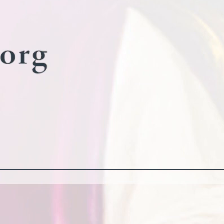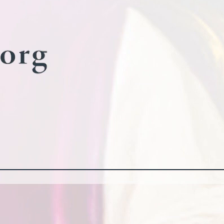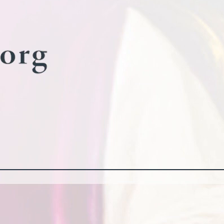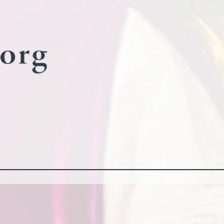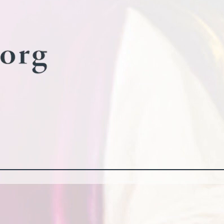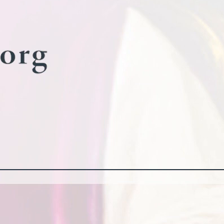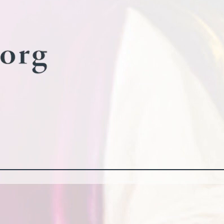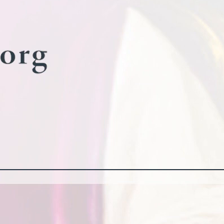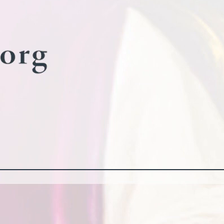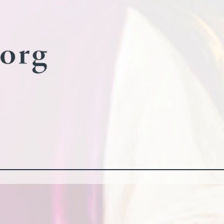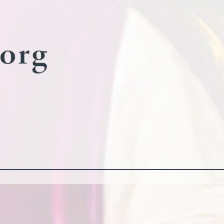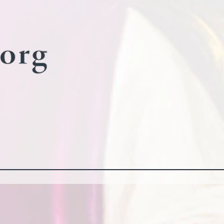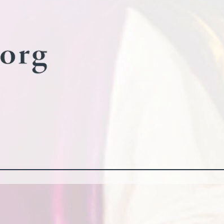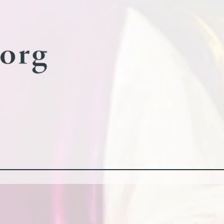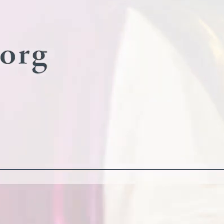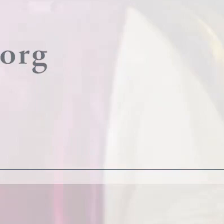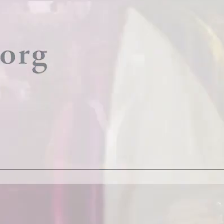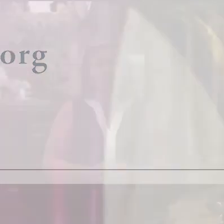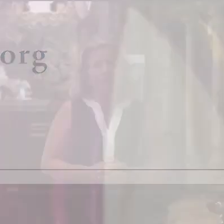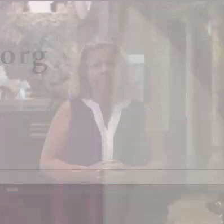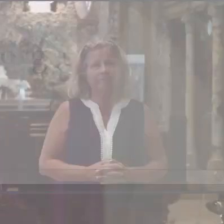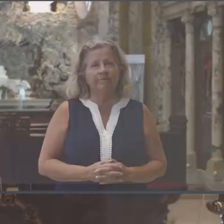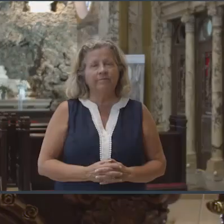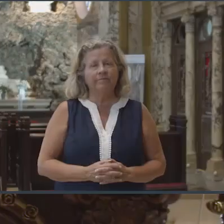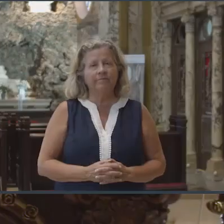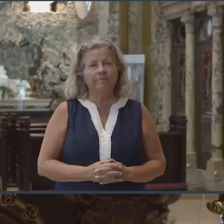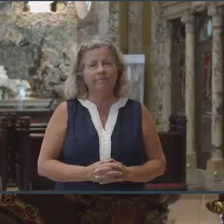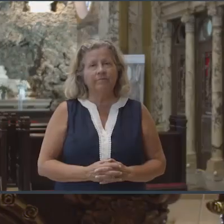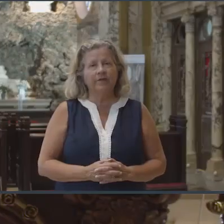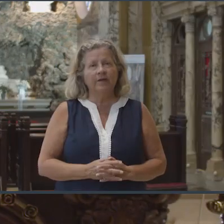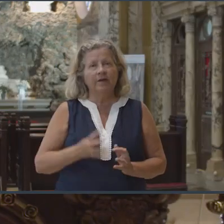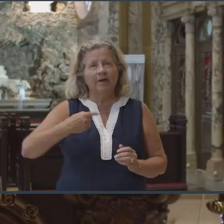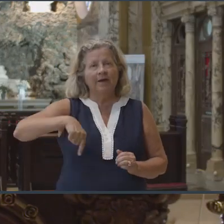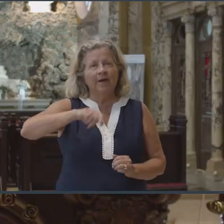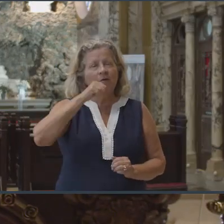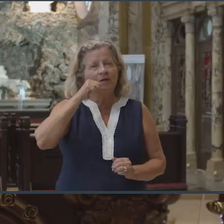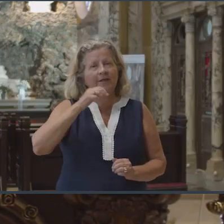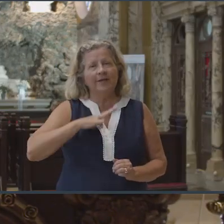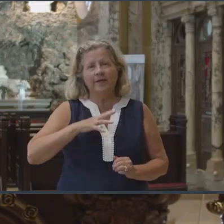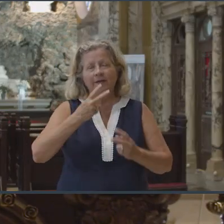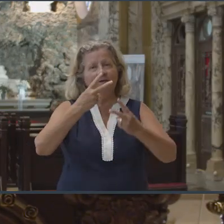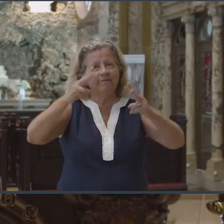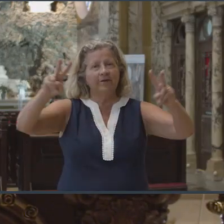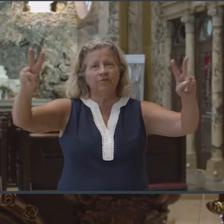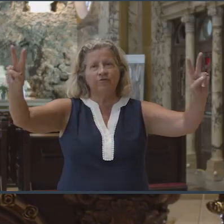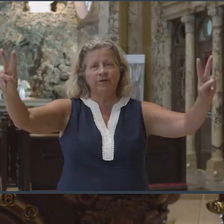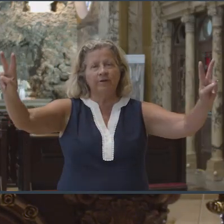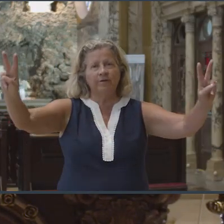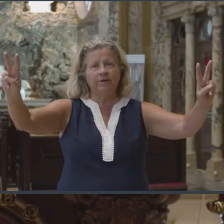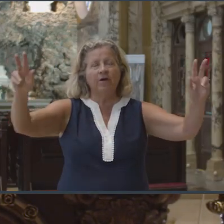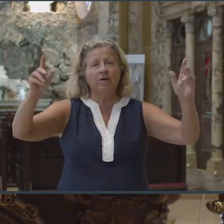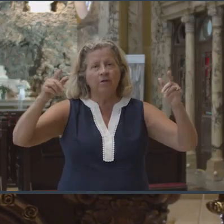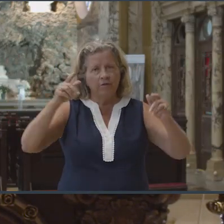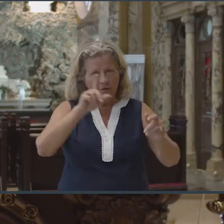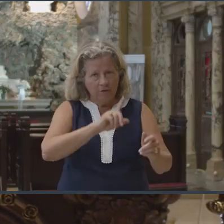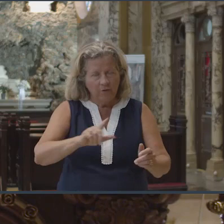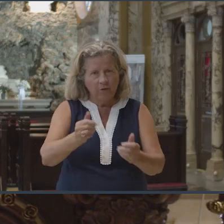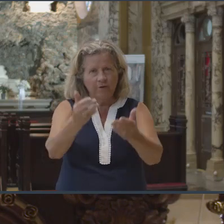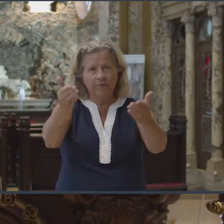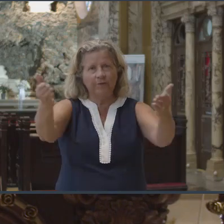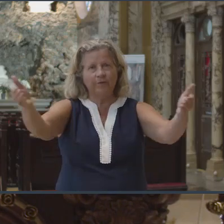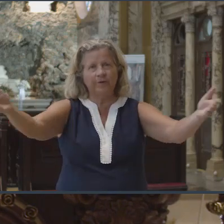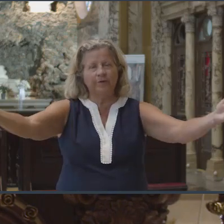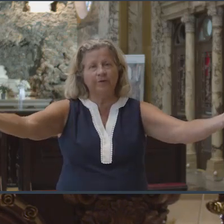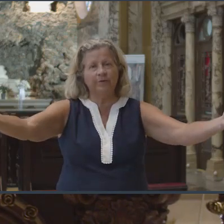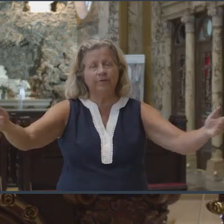is now, and ever shall be, world without end. Amen. Our Lady of Victory, pray for us. The Lord be with you. And with